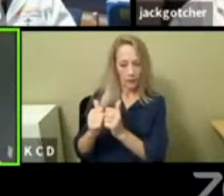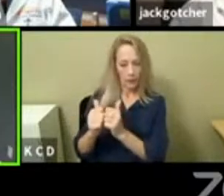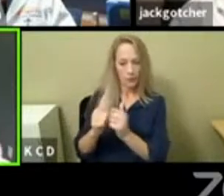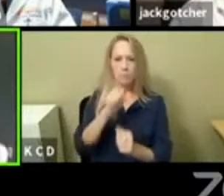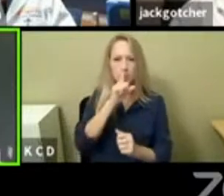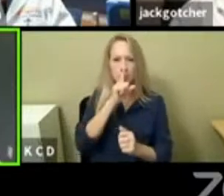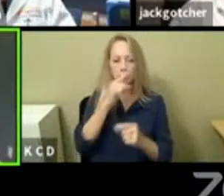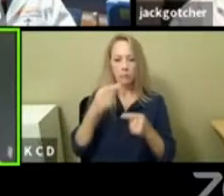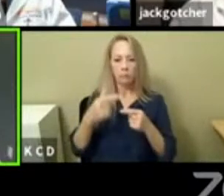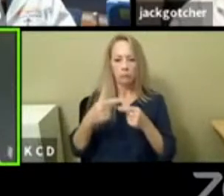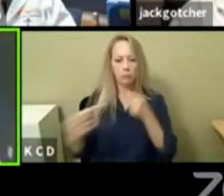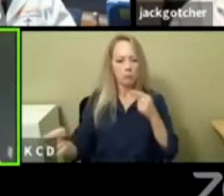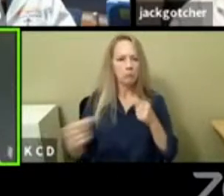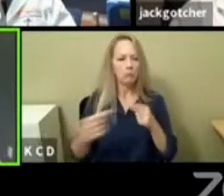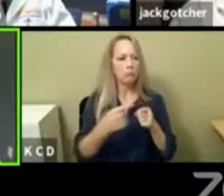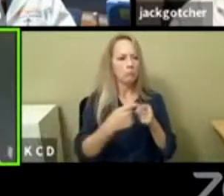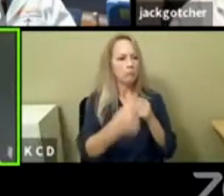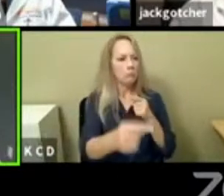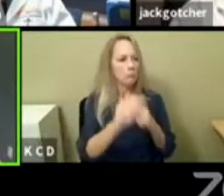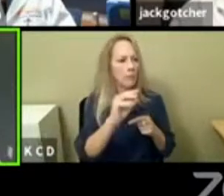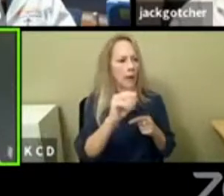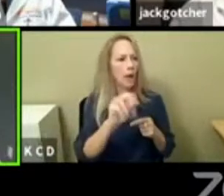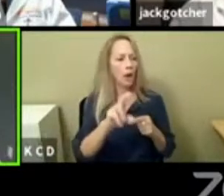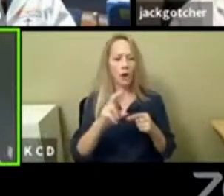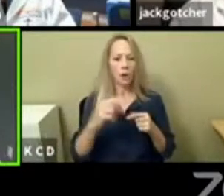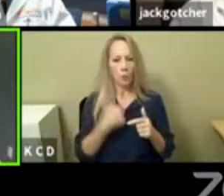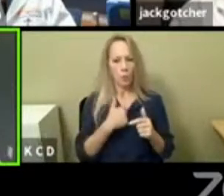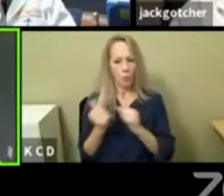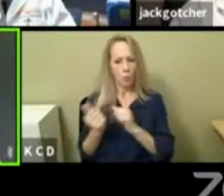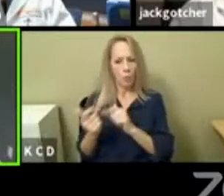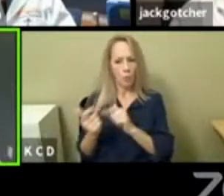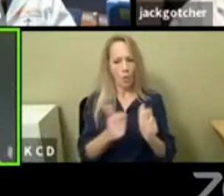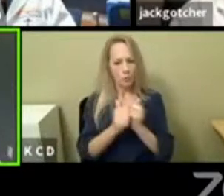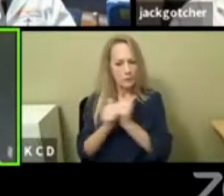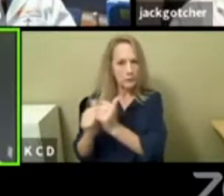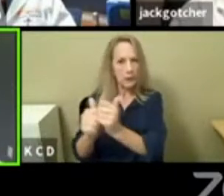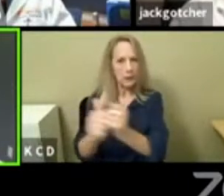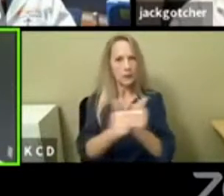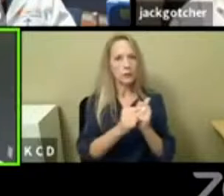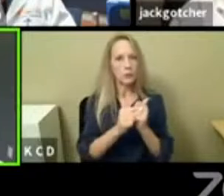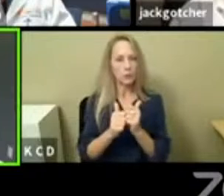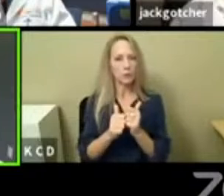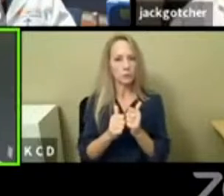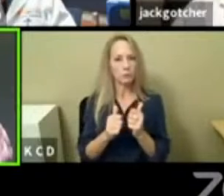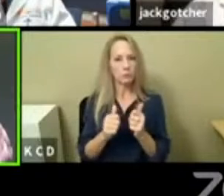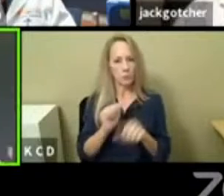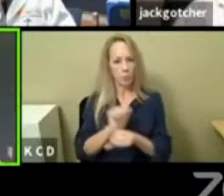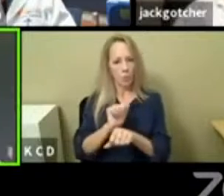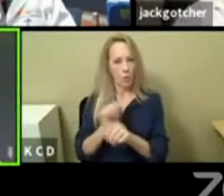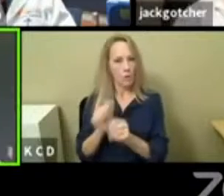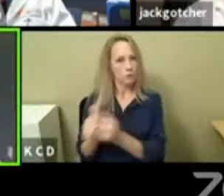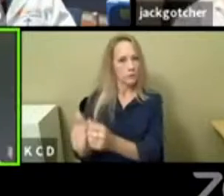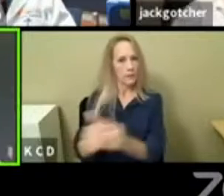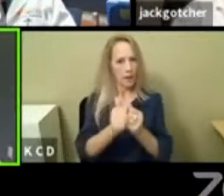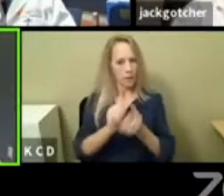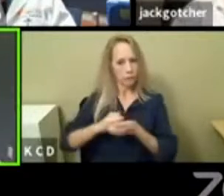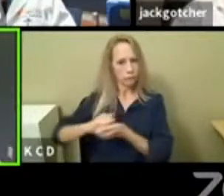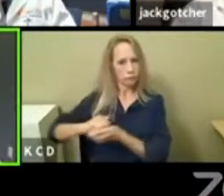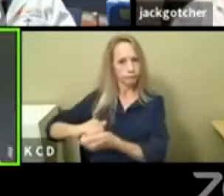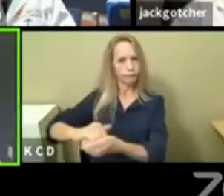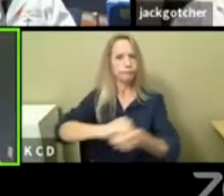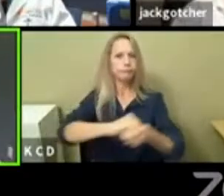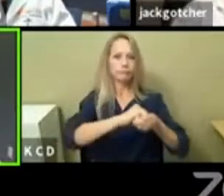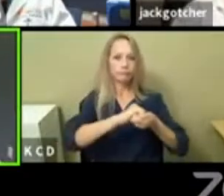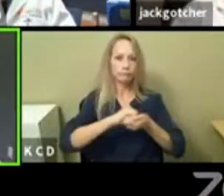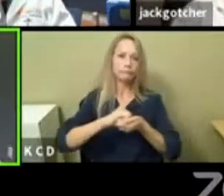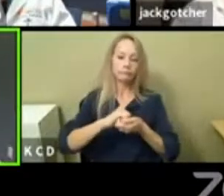commission, with the mayor, with whatever. We're working together, and that we offer ourselves to work together. So I'll just throw that out. I'm not sure how